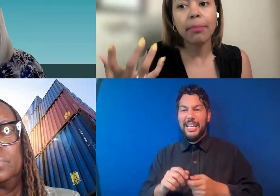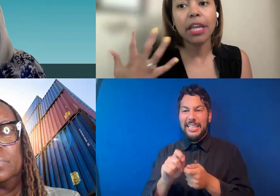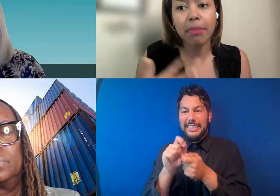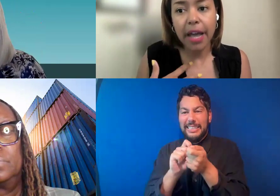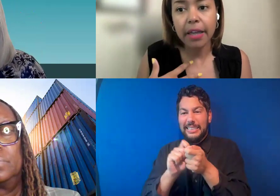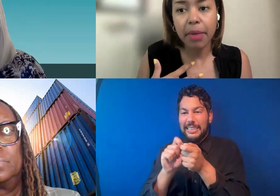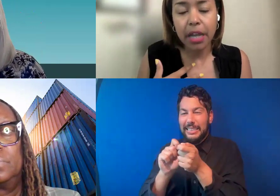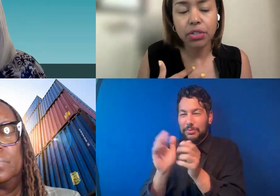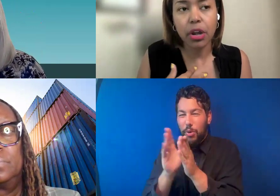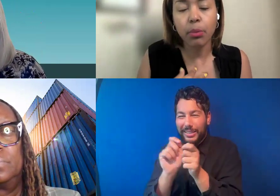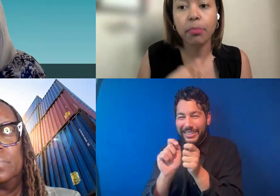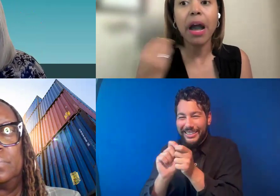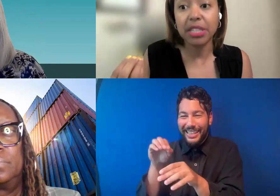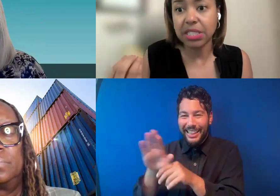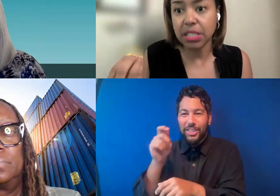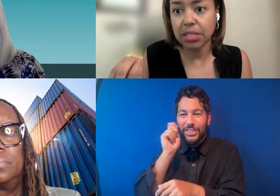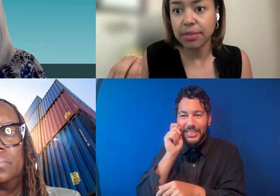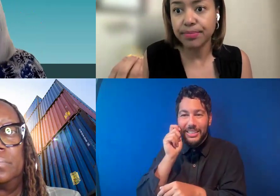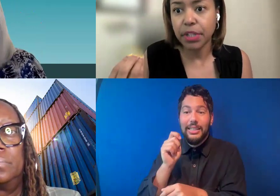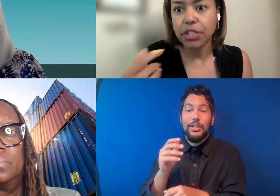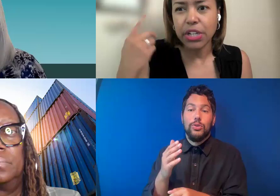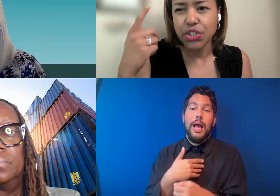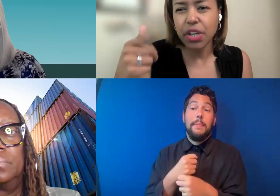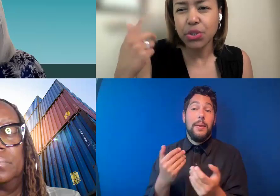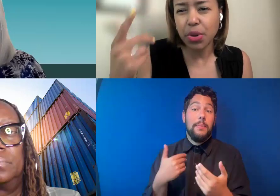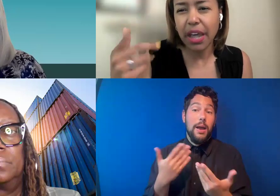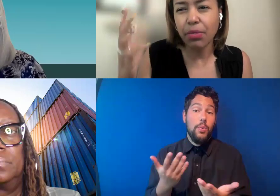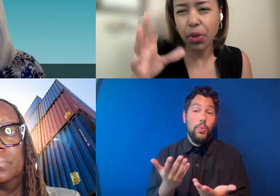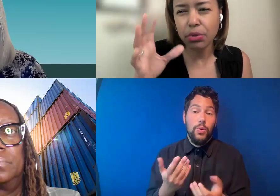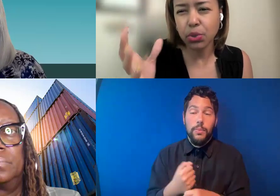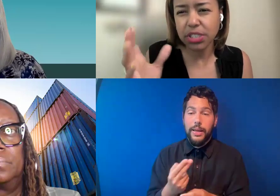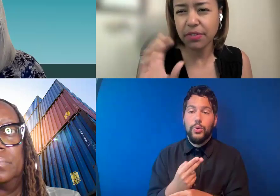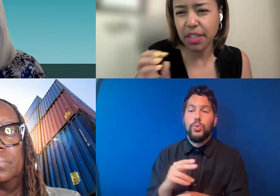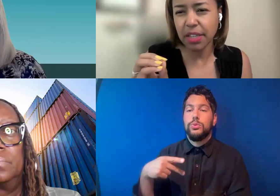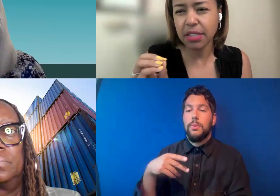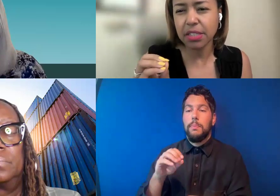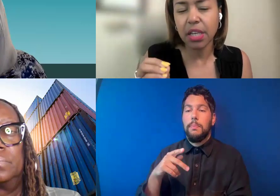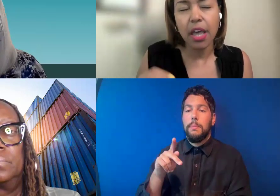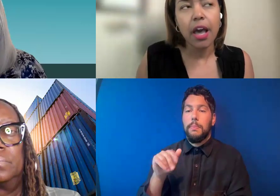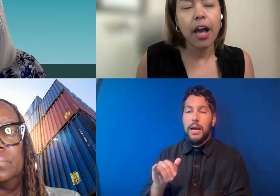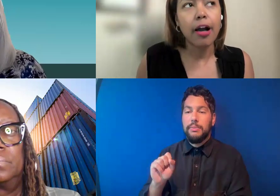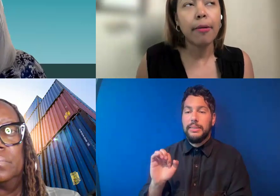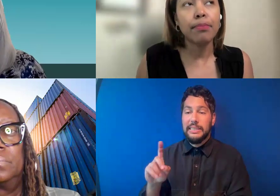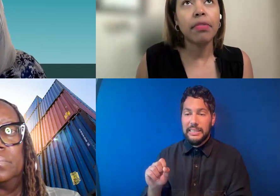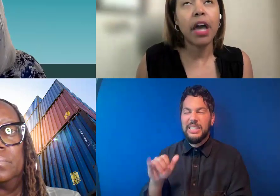skin. And so I made my body scrub with poppy seeds. So I took into account those sorts of